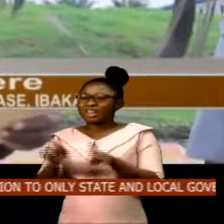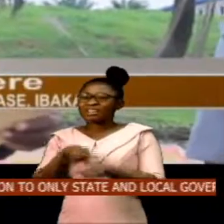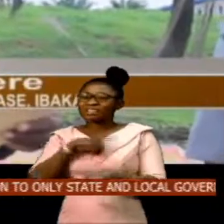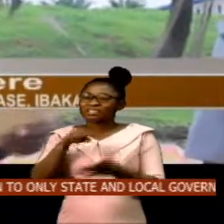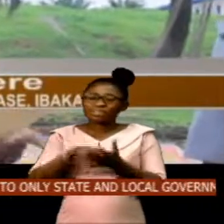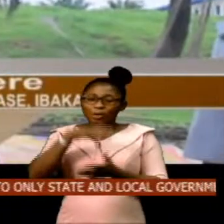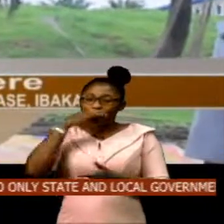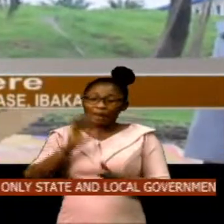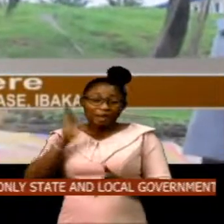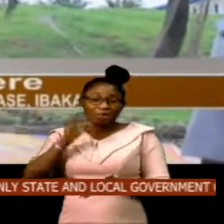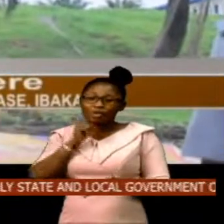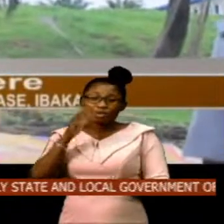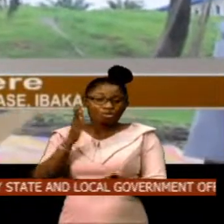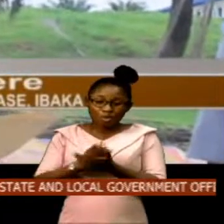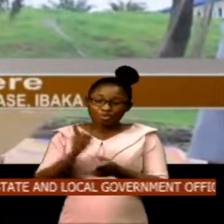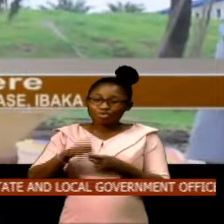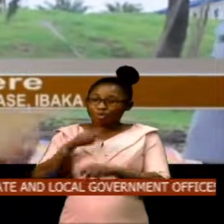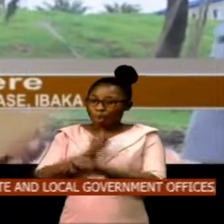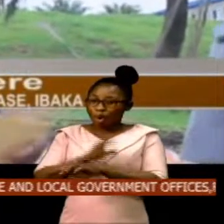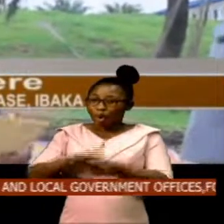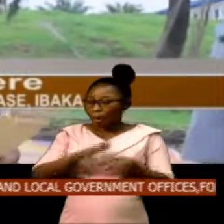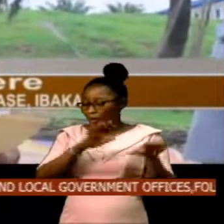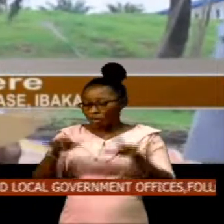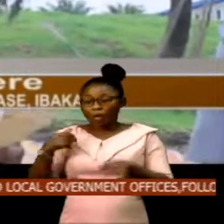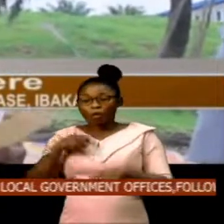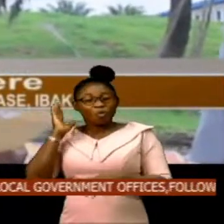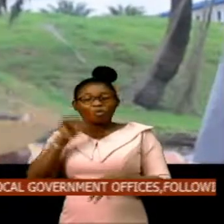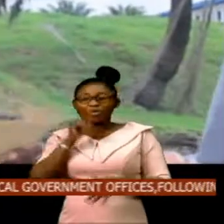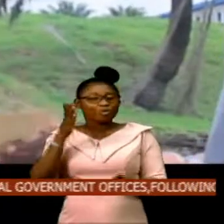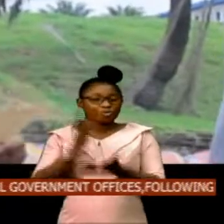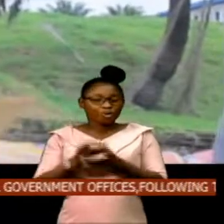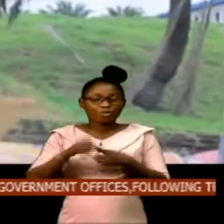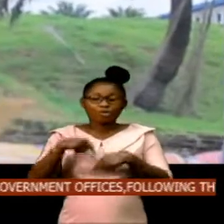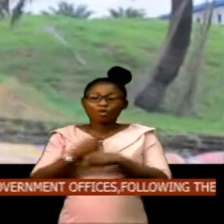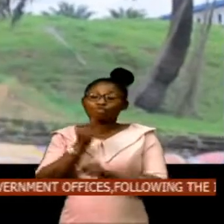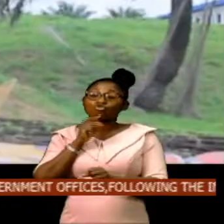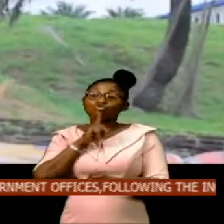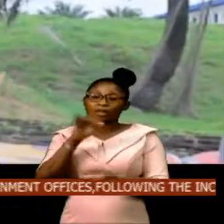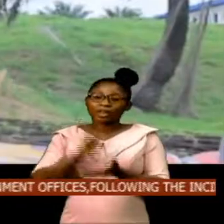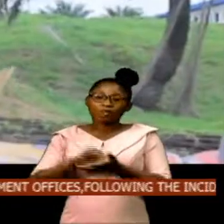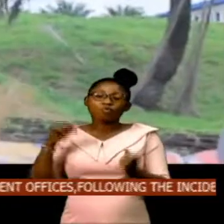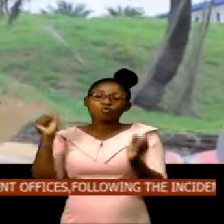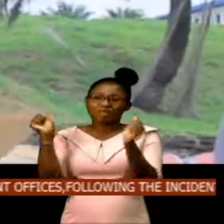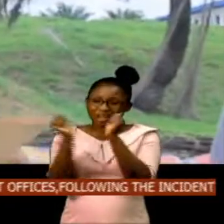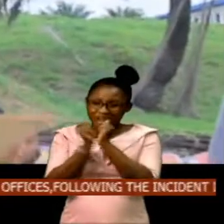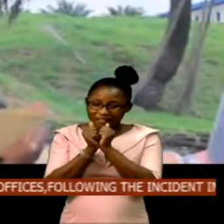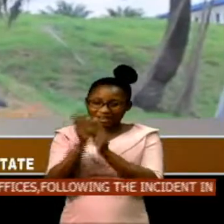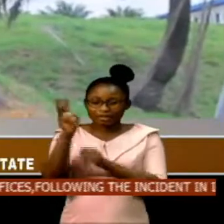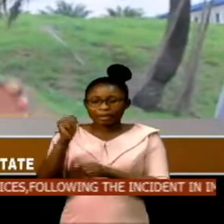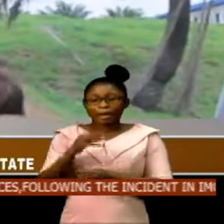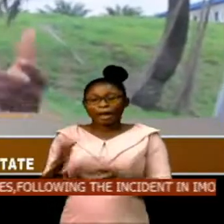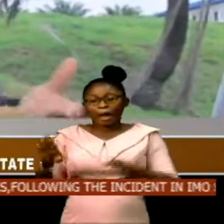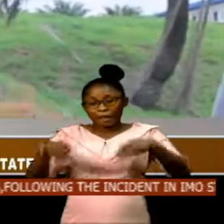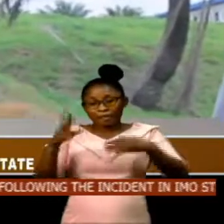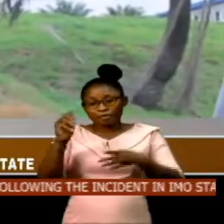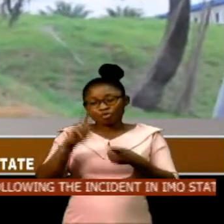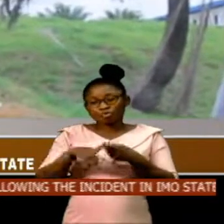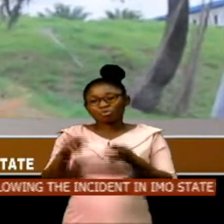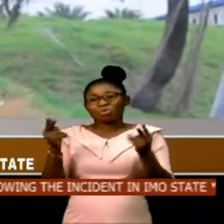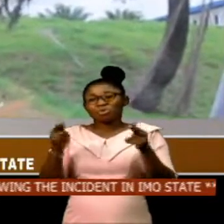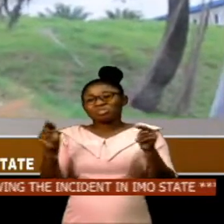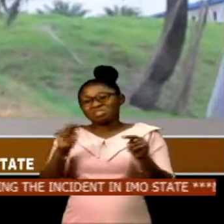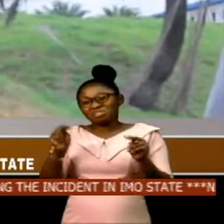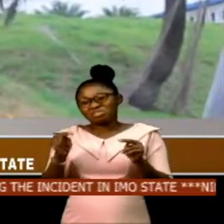operate in the waterways, we would also not stop to make sure that we catch up with them and arrest them and hand them over to